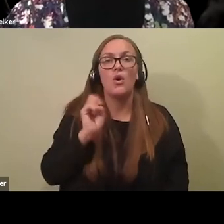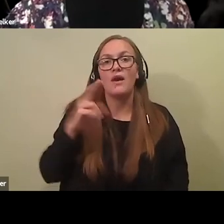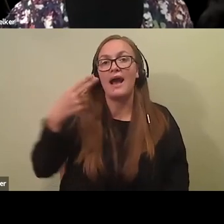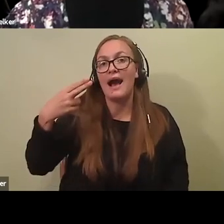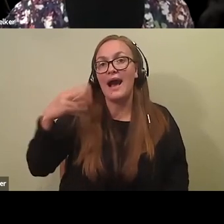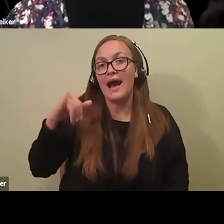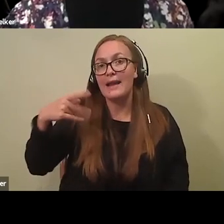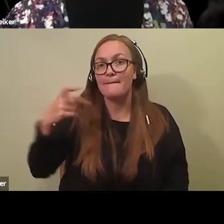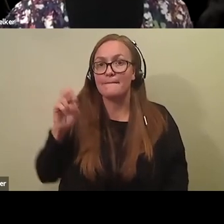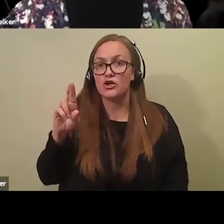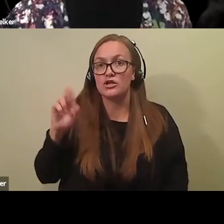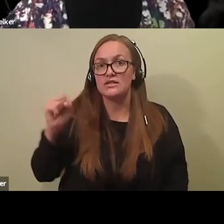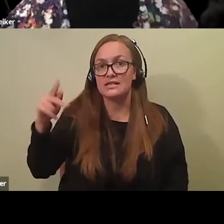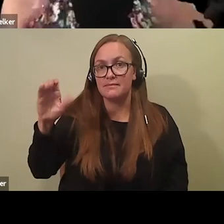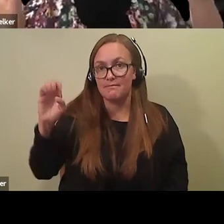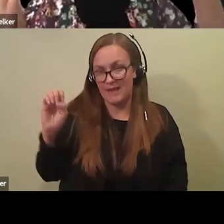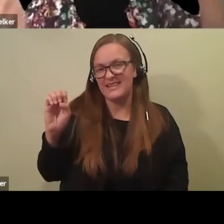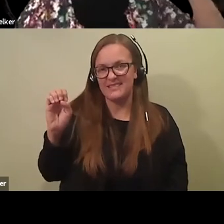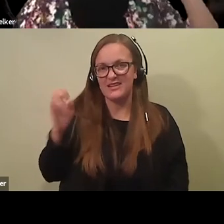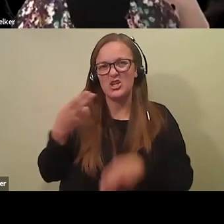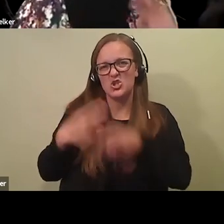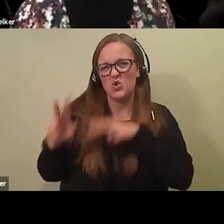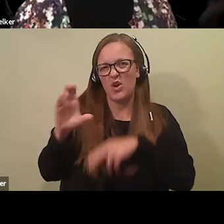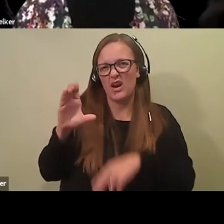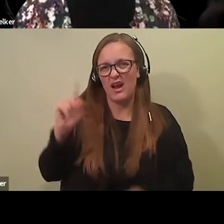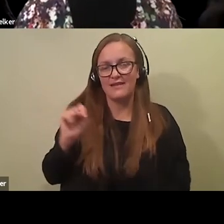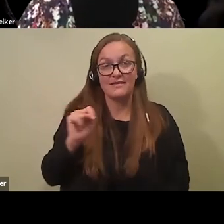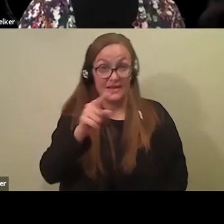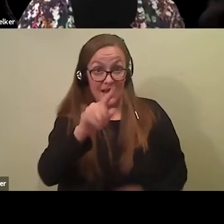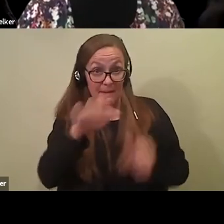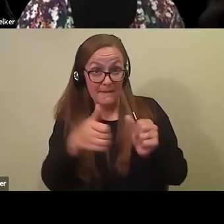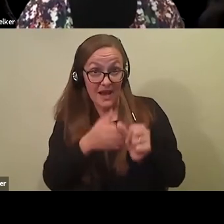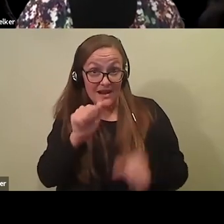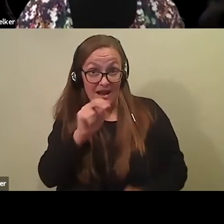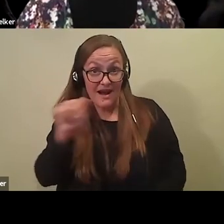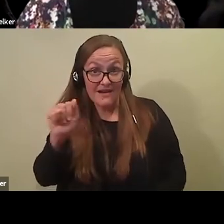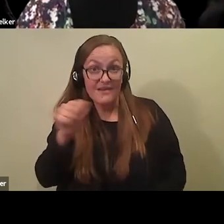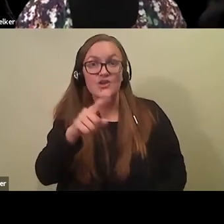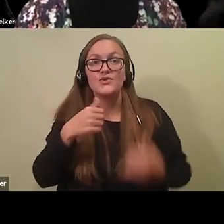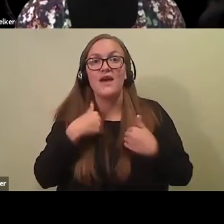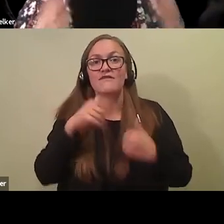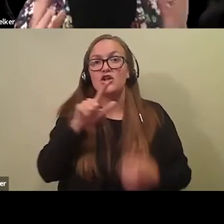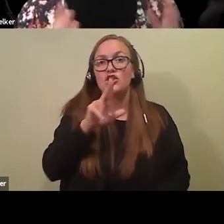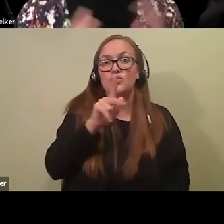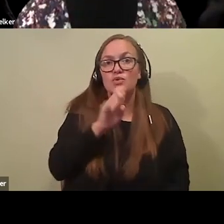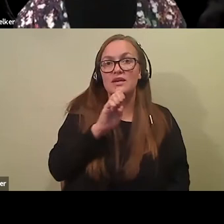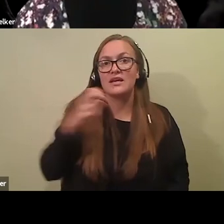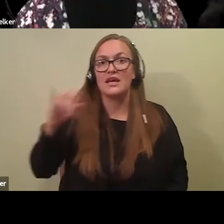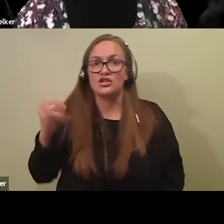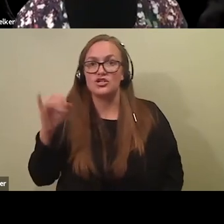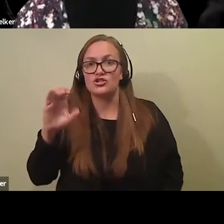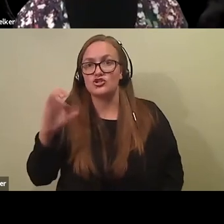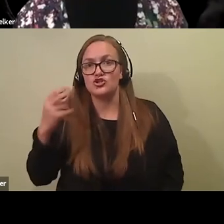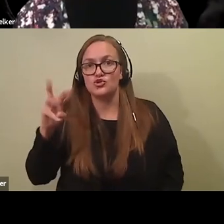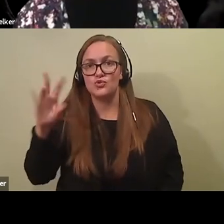I believe behind you, Anna, you have Luke and Chewie going into hyperspace. Carefully unexplained in the